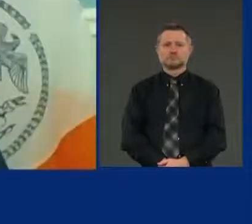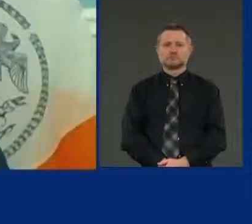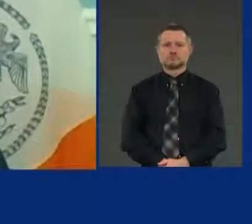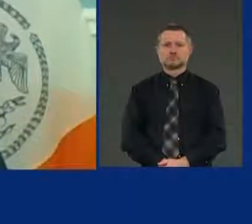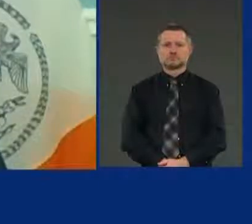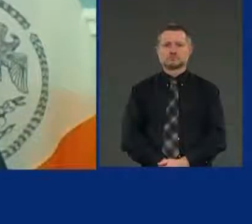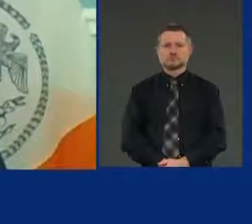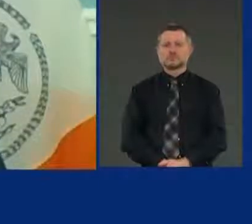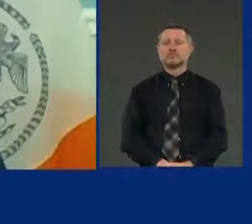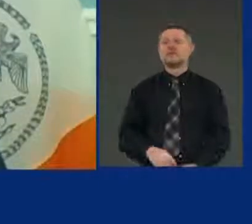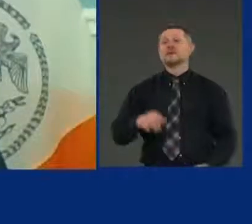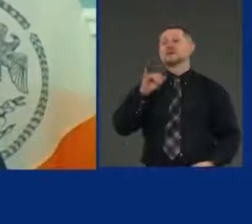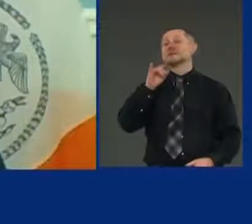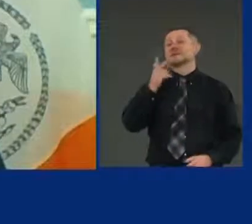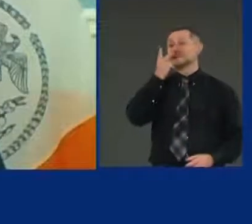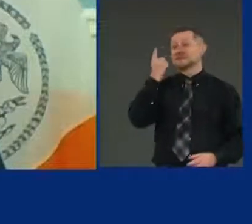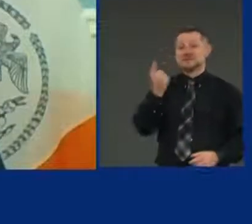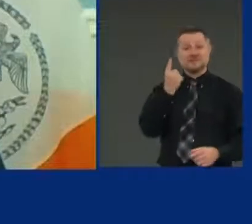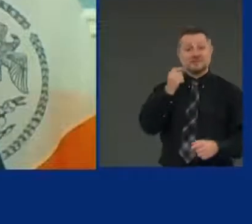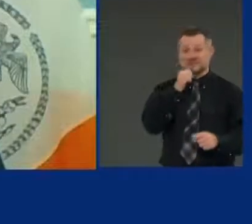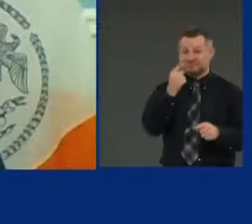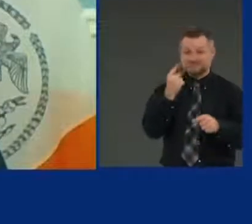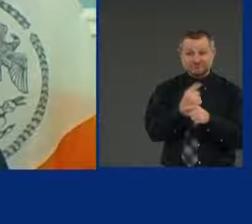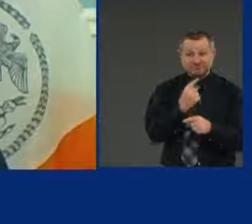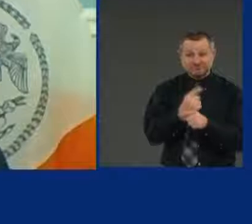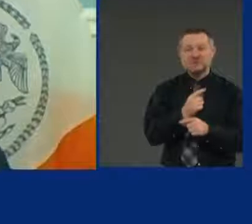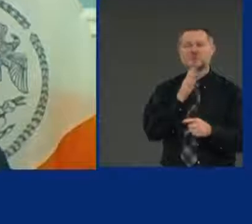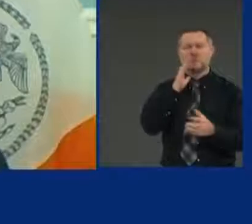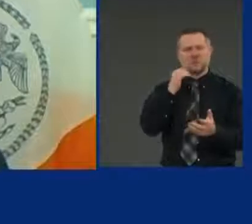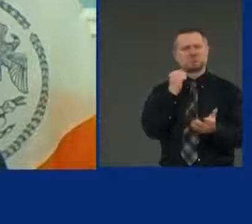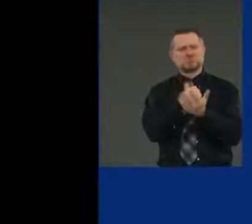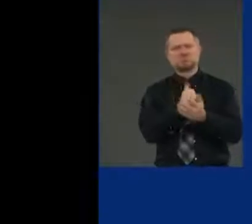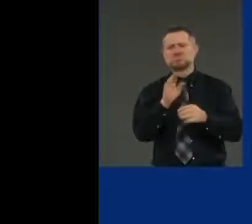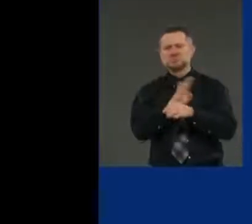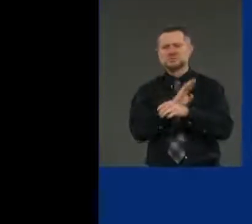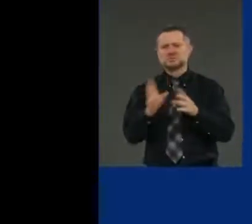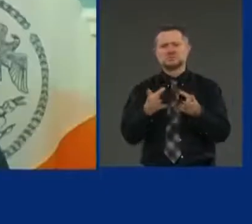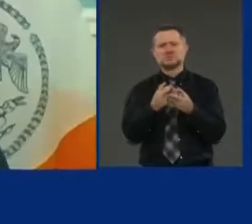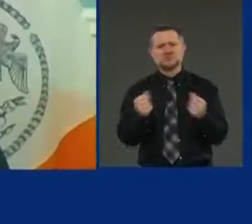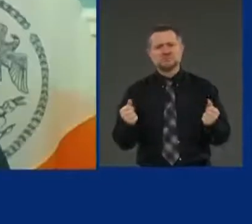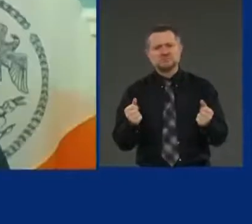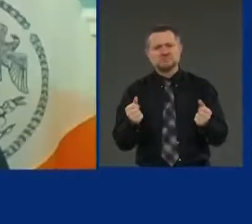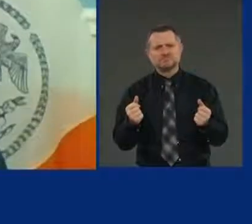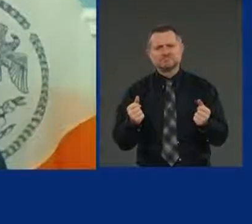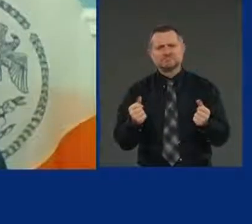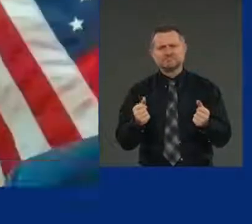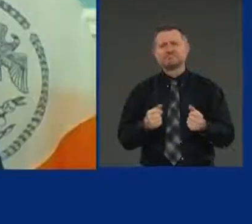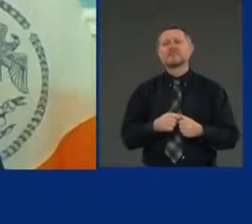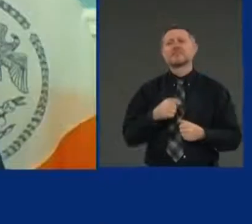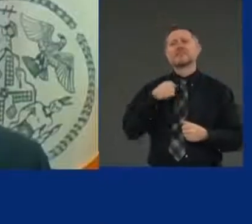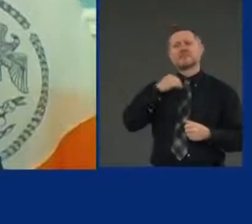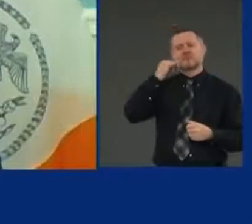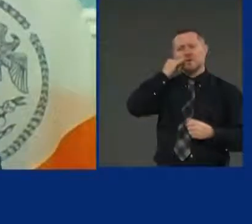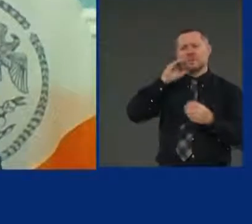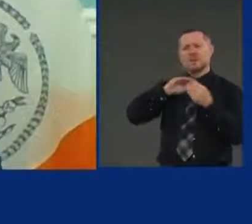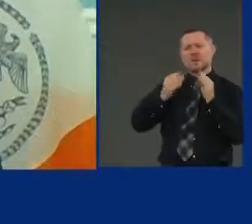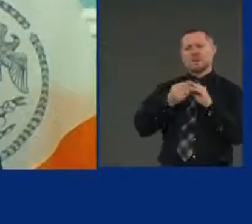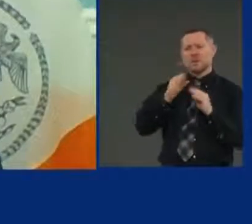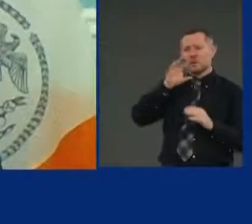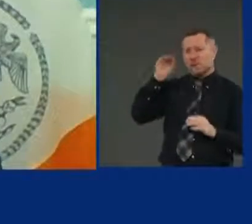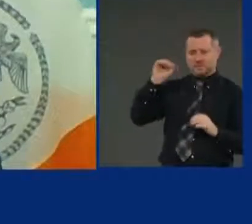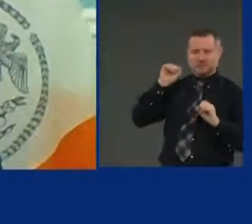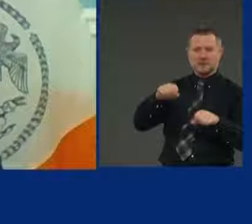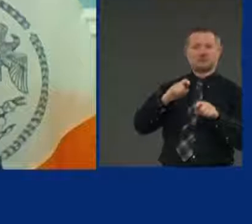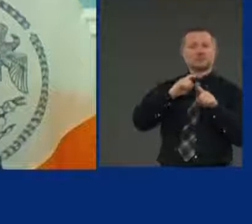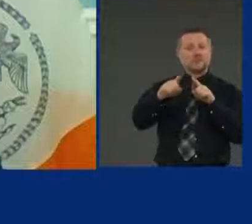questions. If we see something that's not right, helping them correct it. But we're going to do the same for work. I have a hotline for workers to make sure they're safe and they're getting